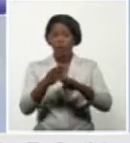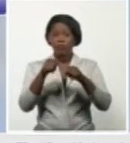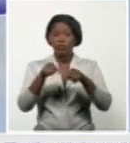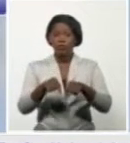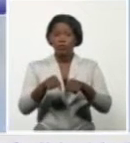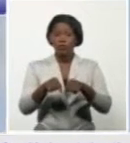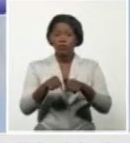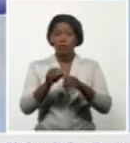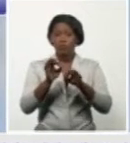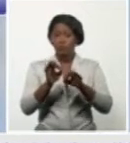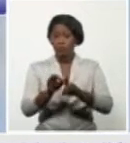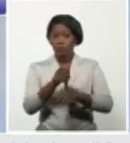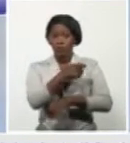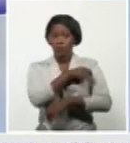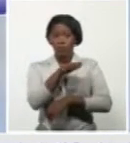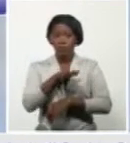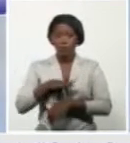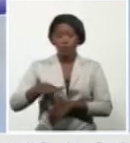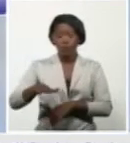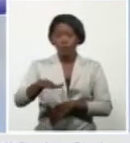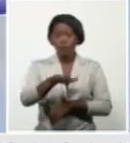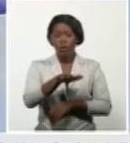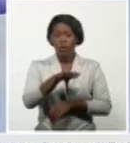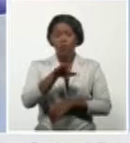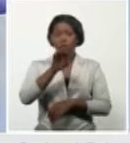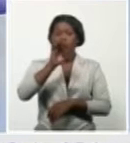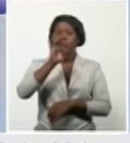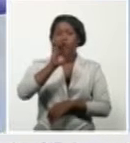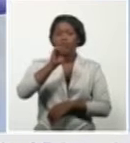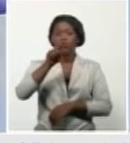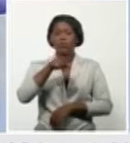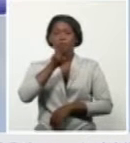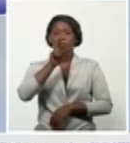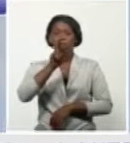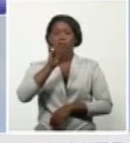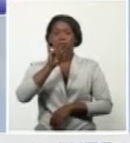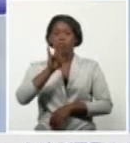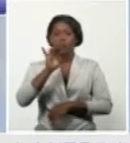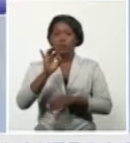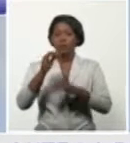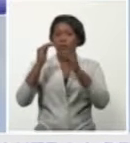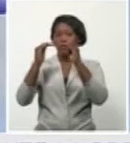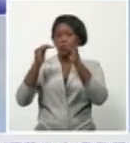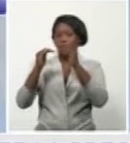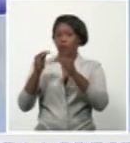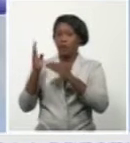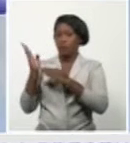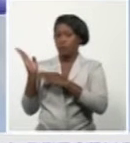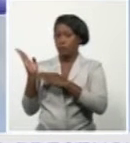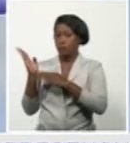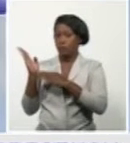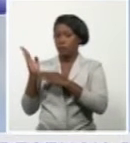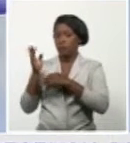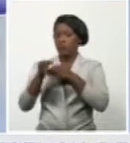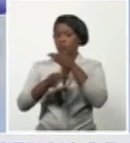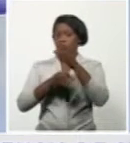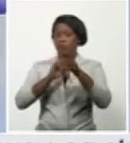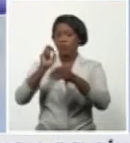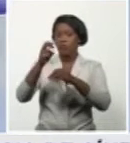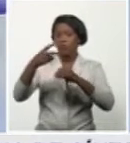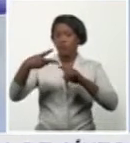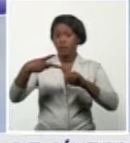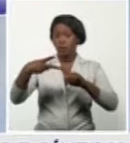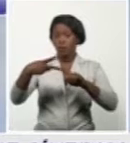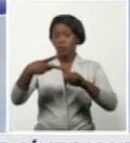inhabitants, Havana is on the first place with 8.29, the highest, followed by